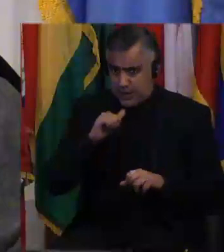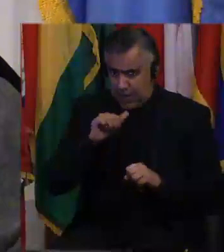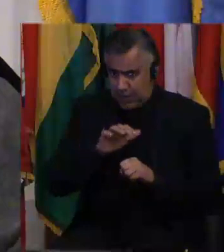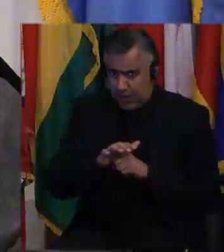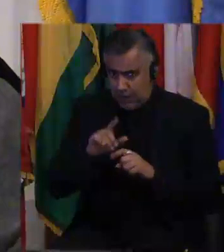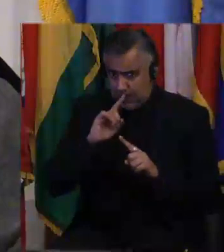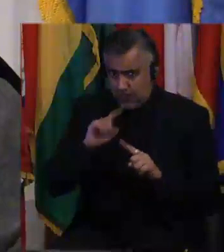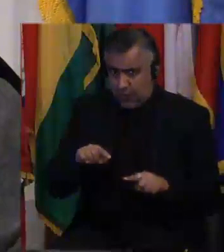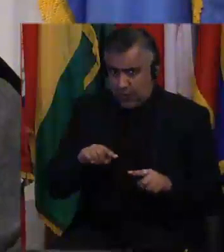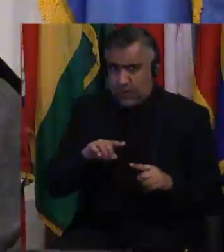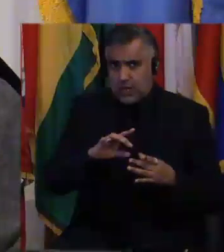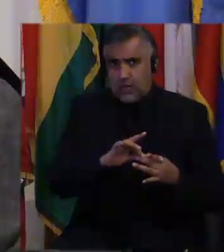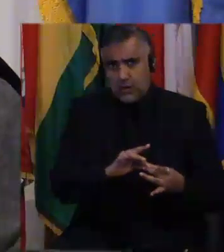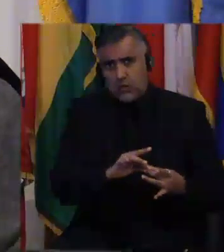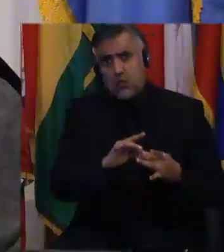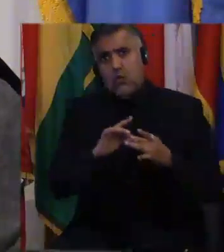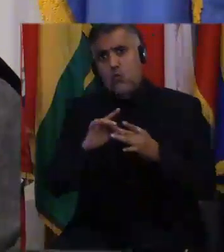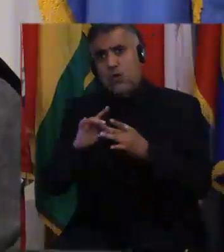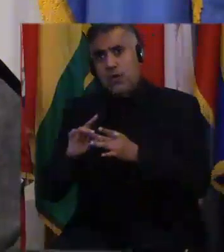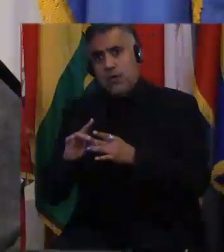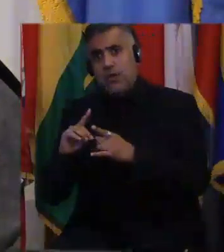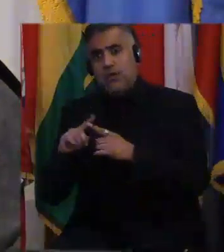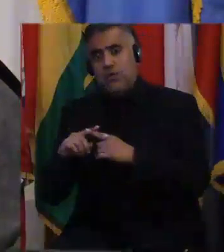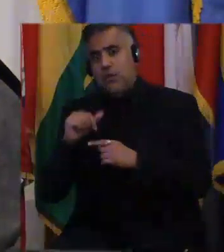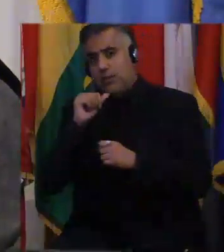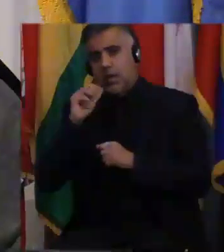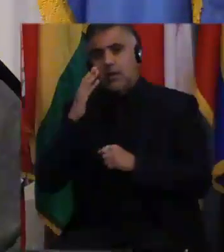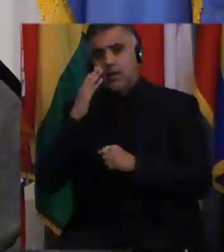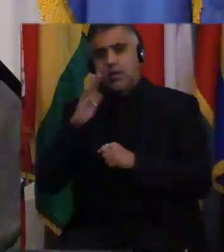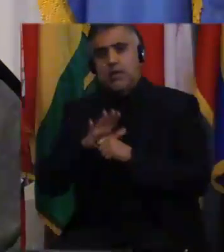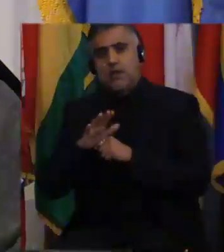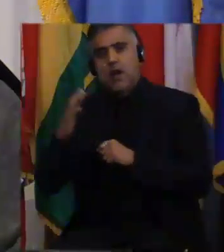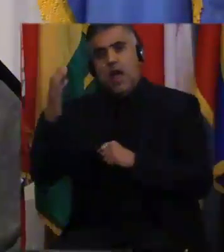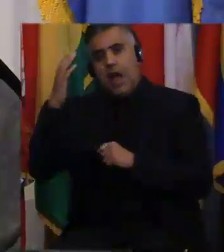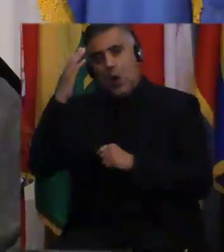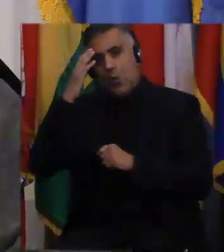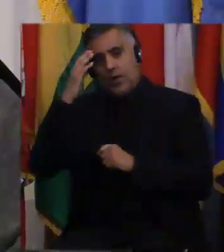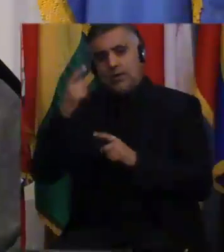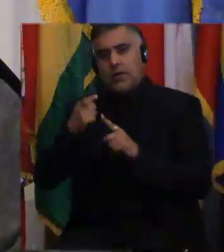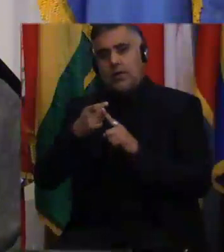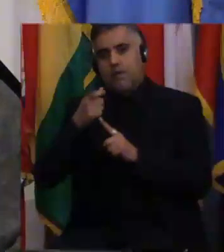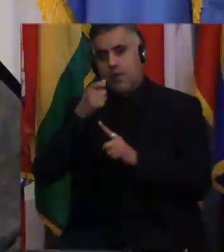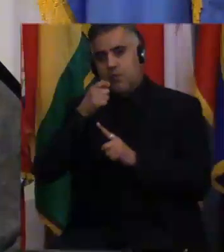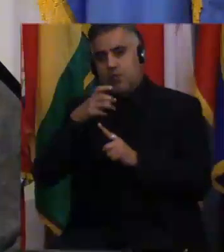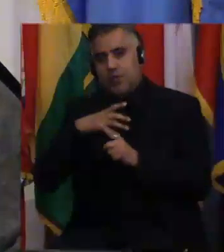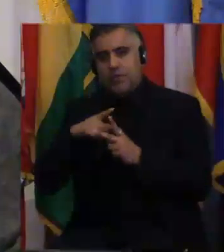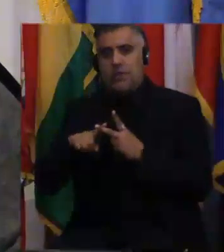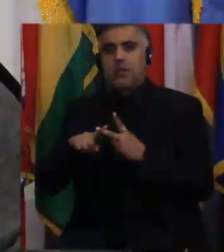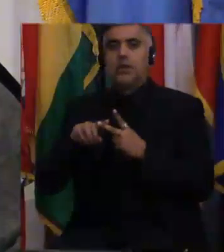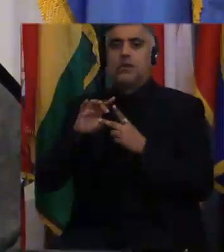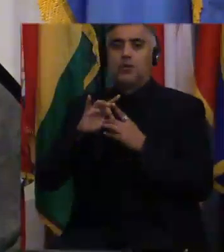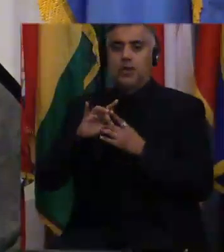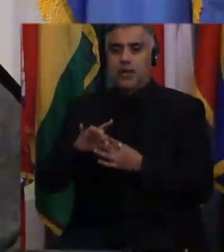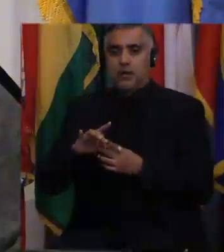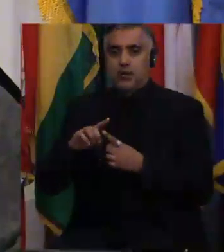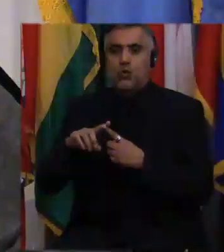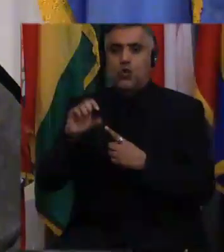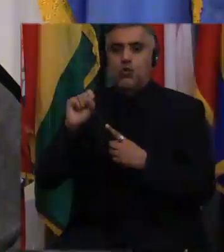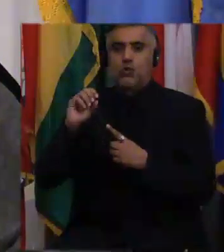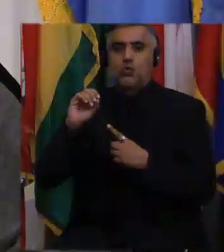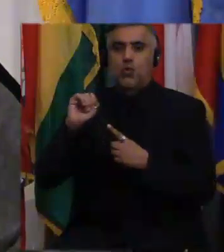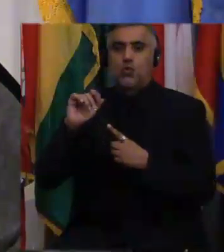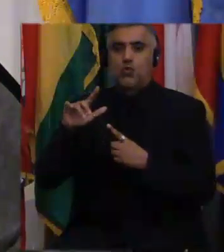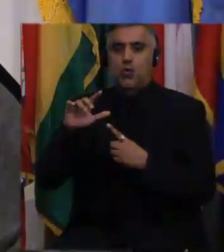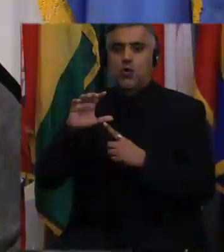is also related to lack of awareness on the part of women. It's related to the social conditions